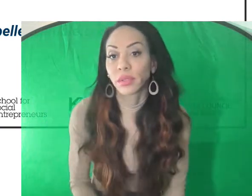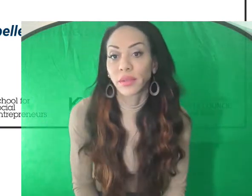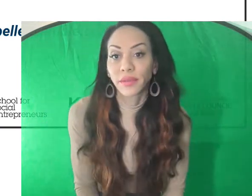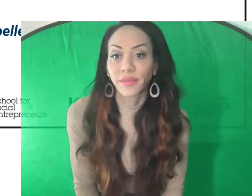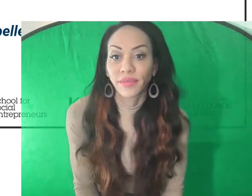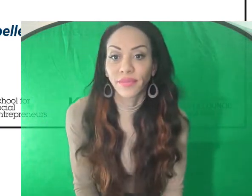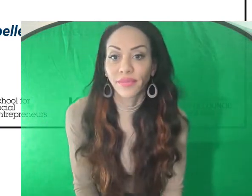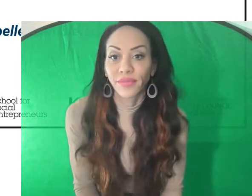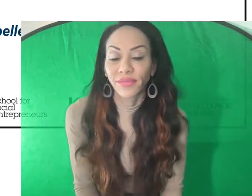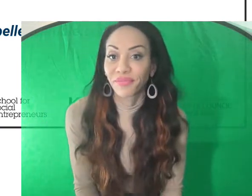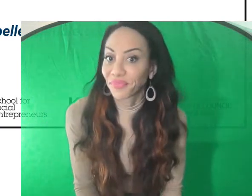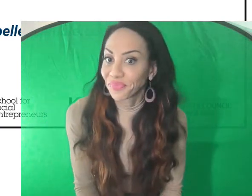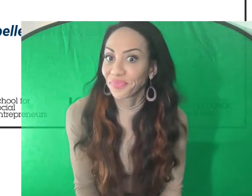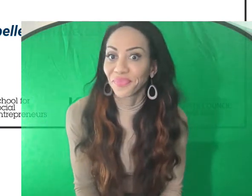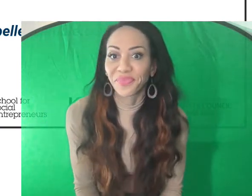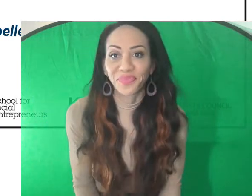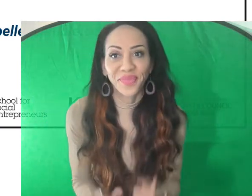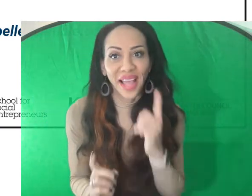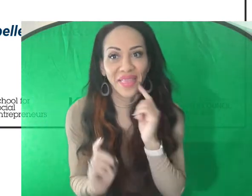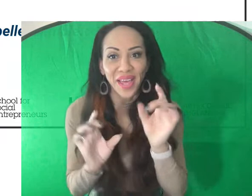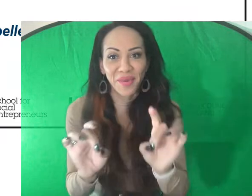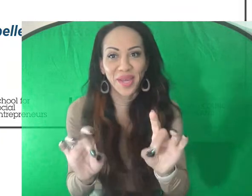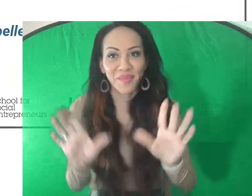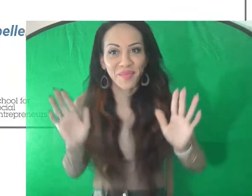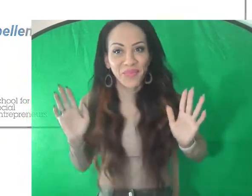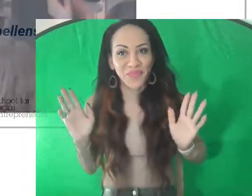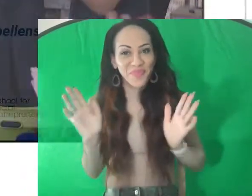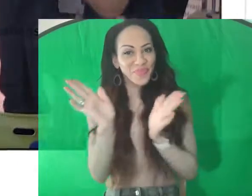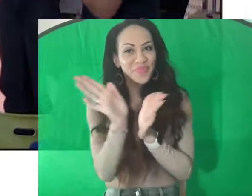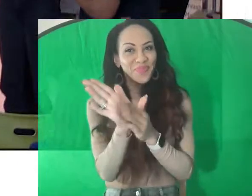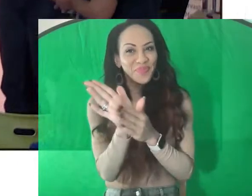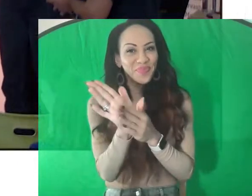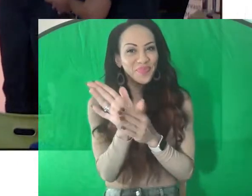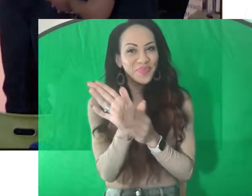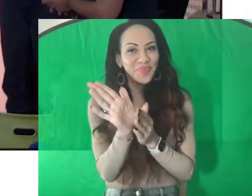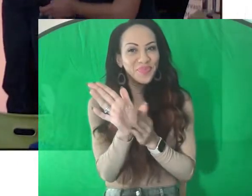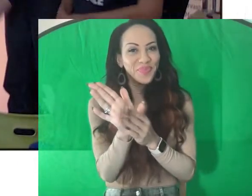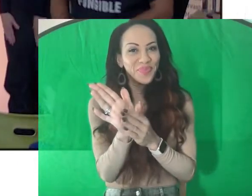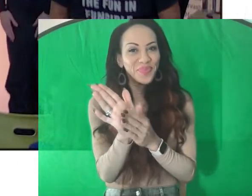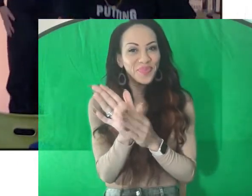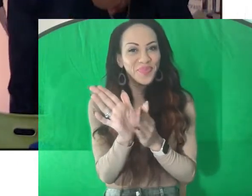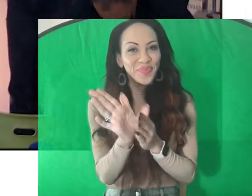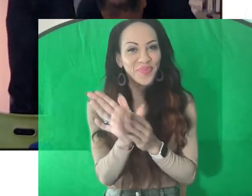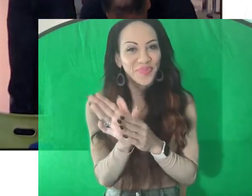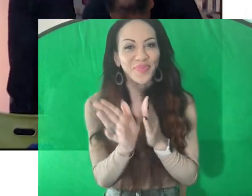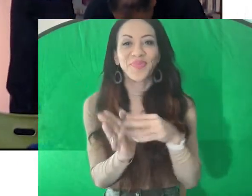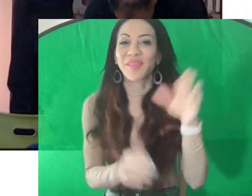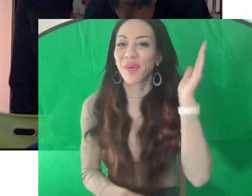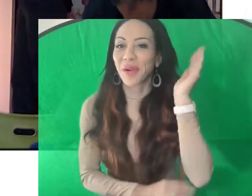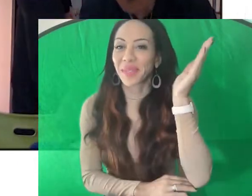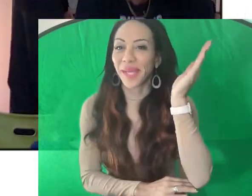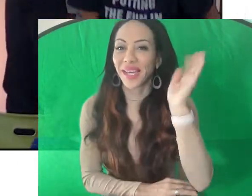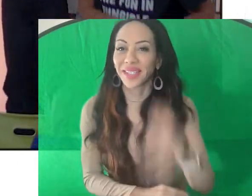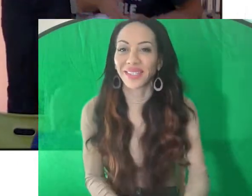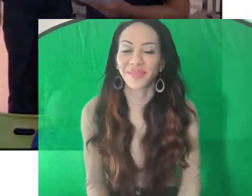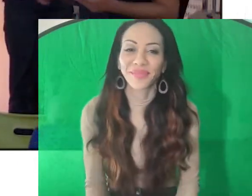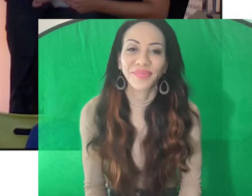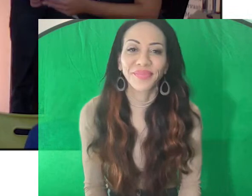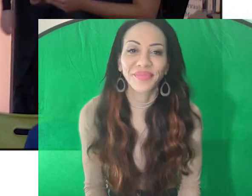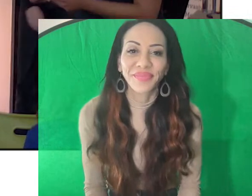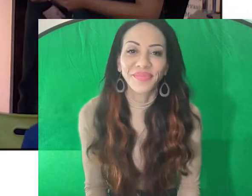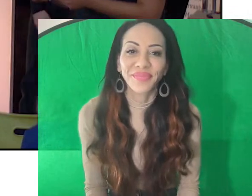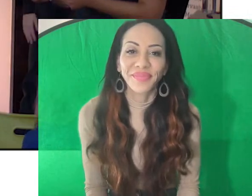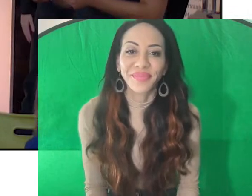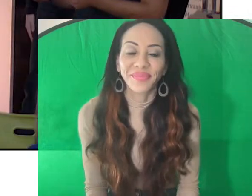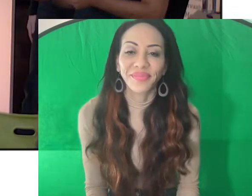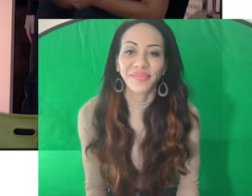Okie dokie. We can leave it there then. A round of applause for our speakers today. Thank you. Thank you, everyone. So much. Cheers.